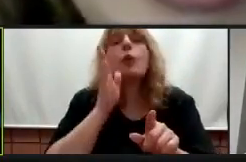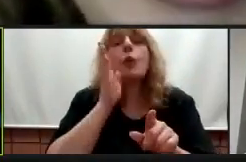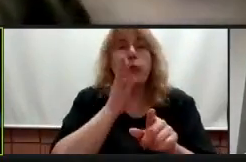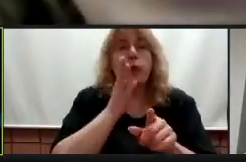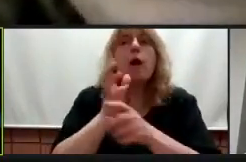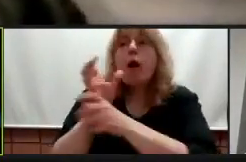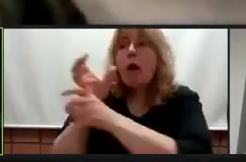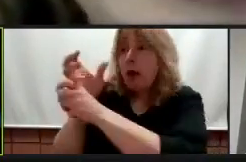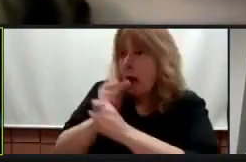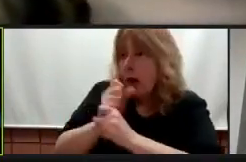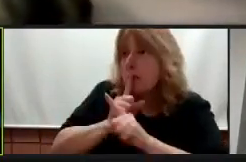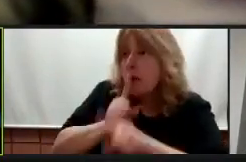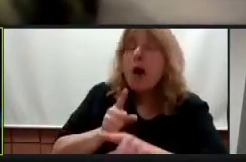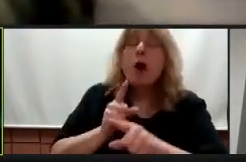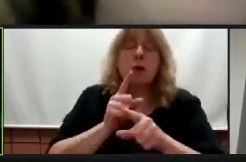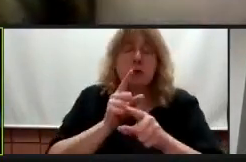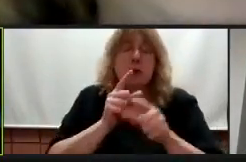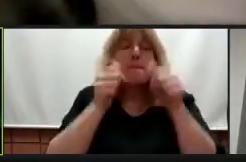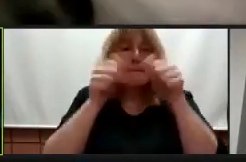next week on